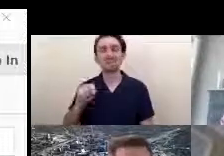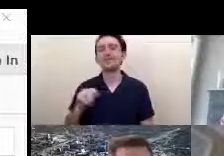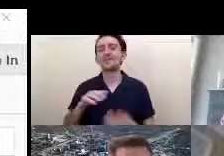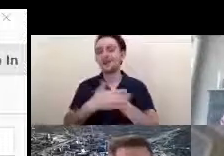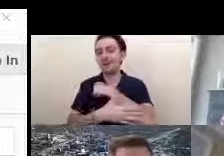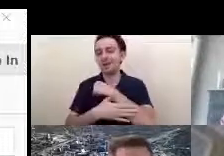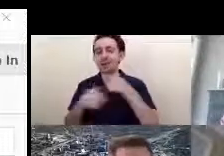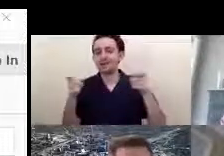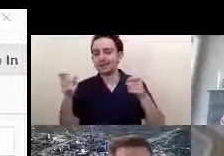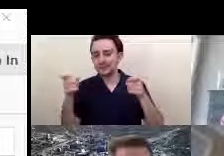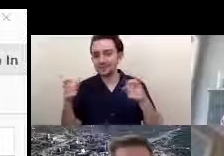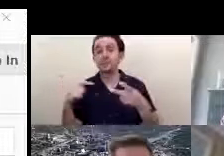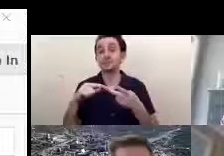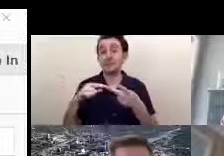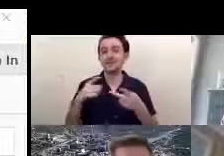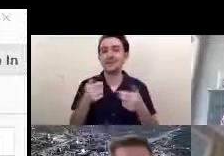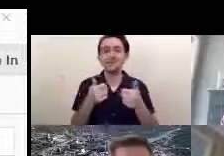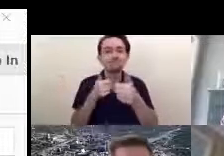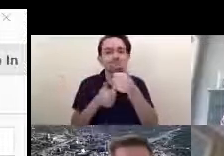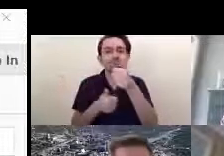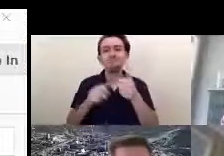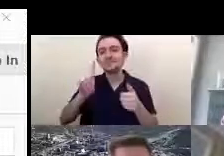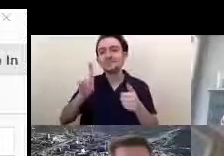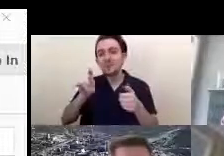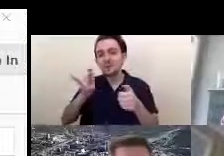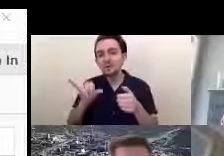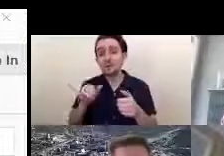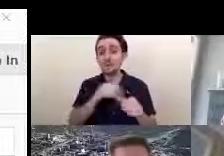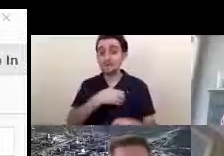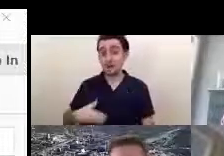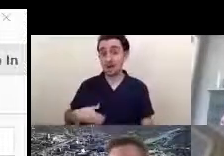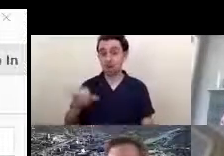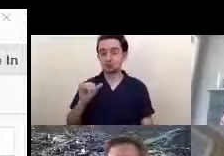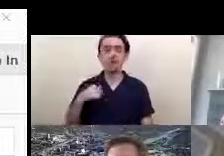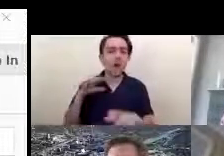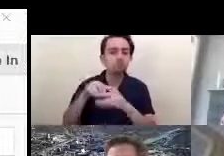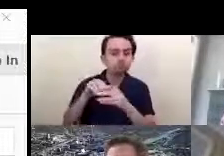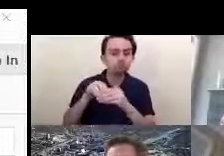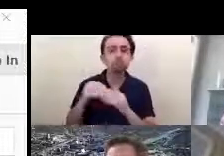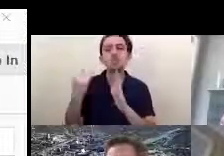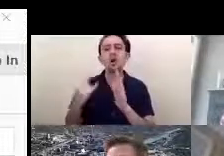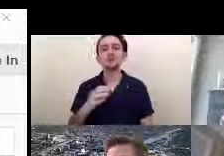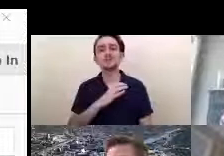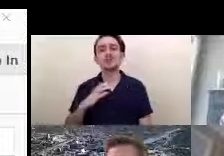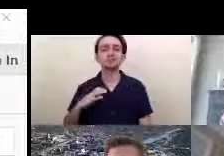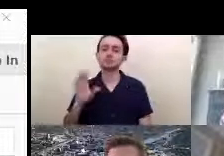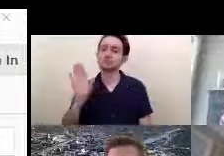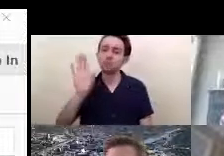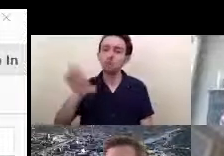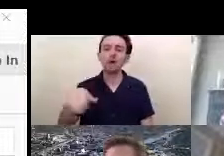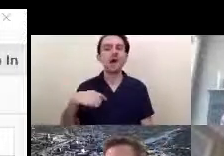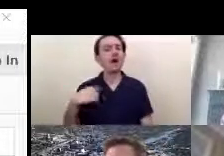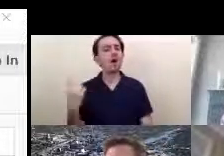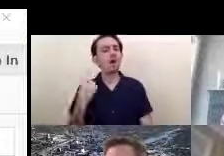many iterations ago with the Arts Council, and what I always found was there was the biggest voices, if you will, within the arts community